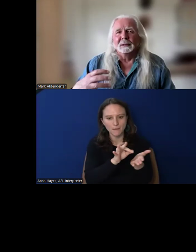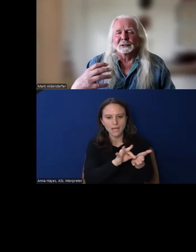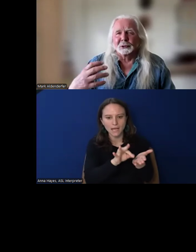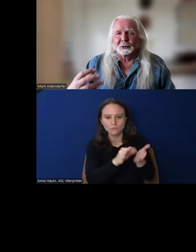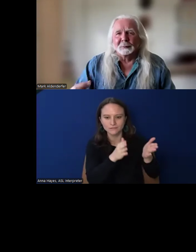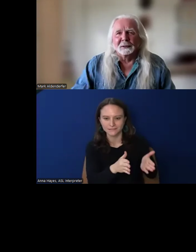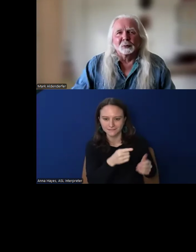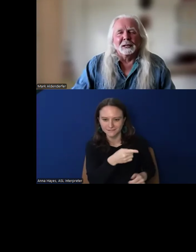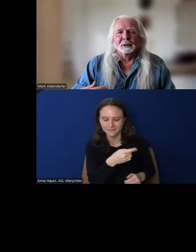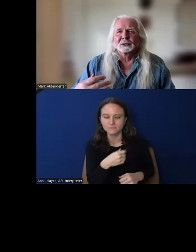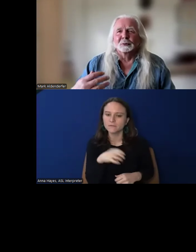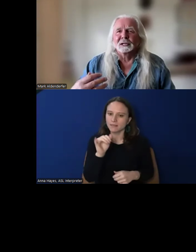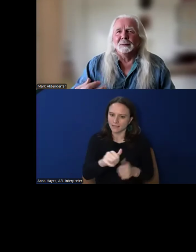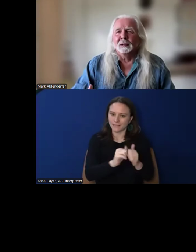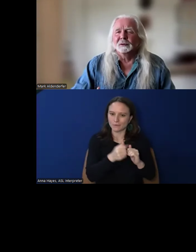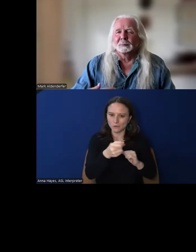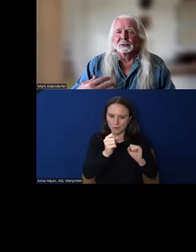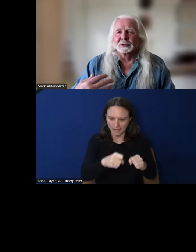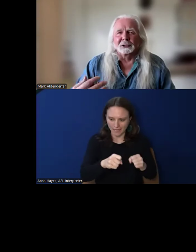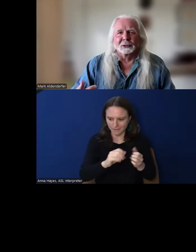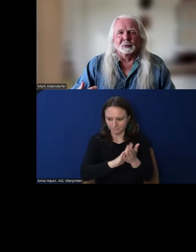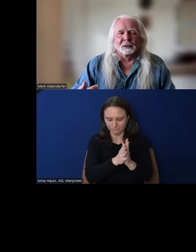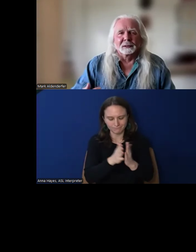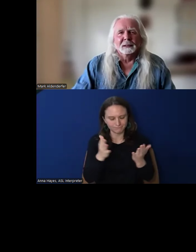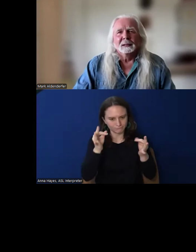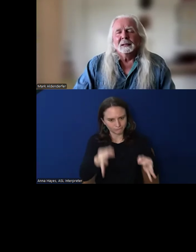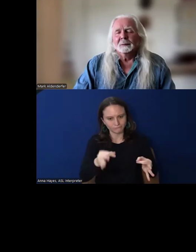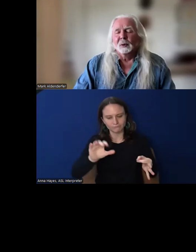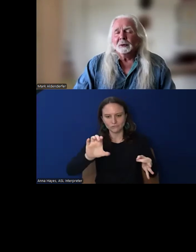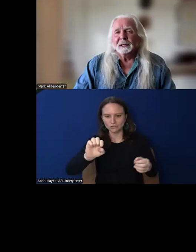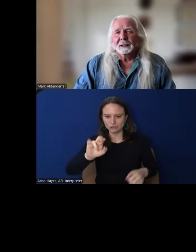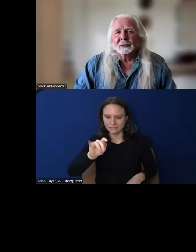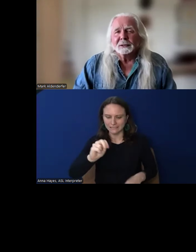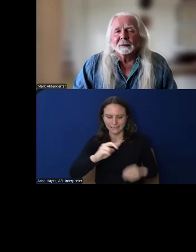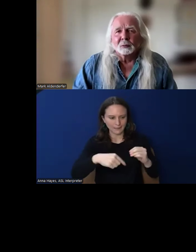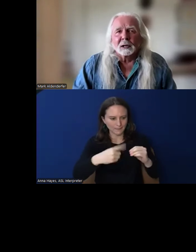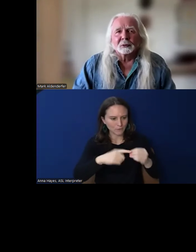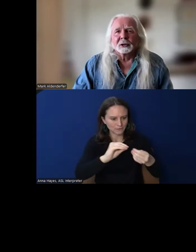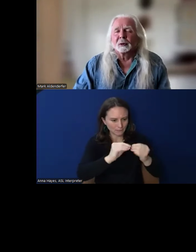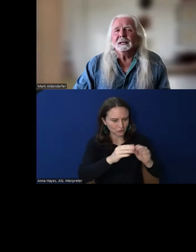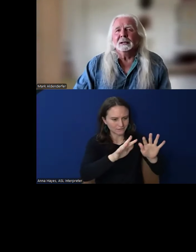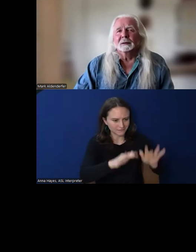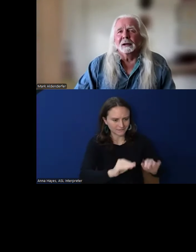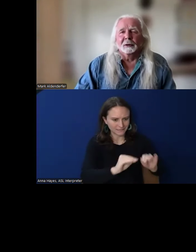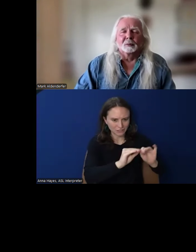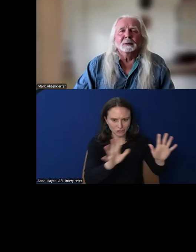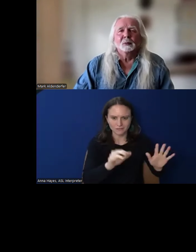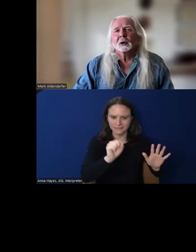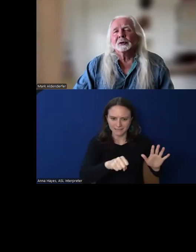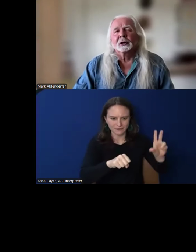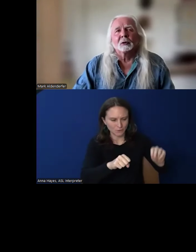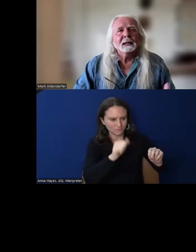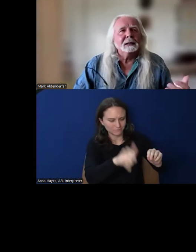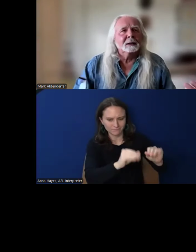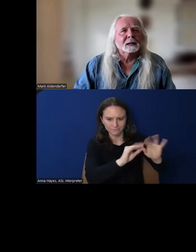really be certain about the way in which those table of numbers actually work. We archaeologists have to work with a great deal of error. We work